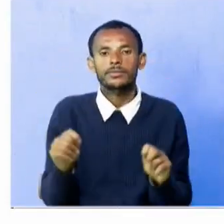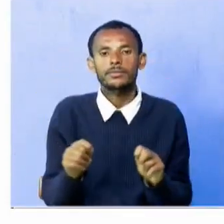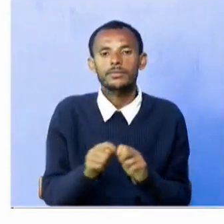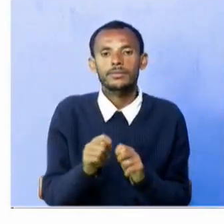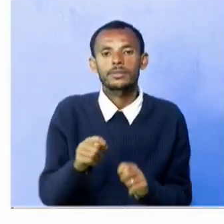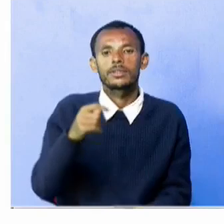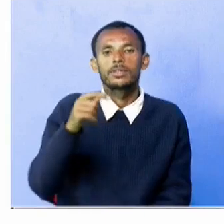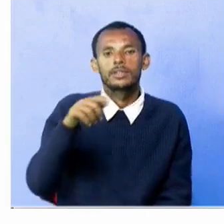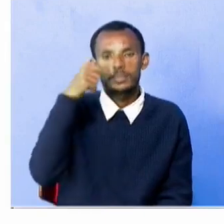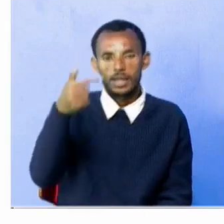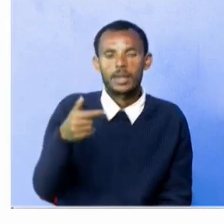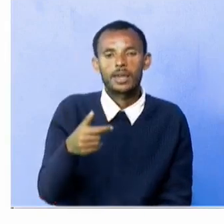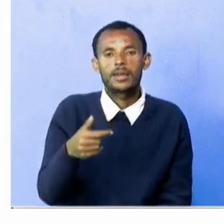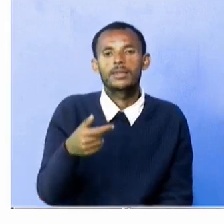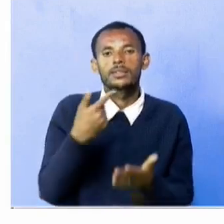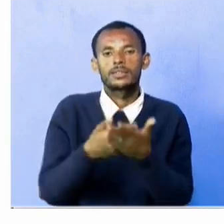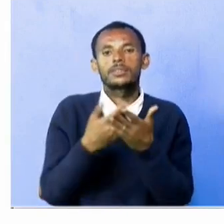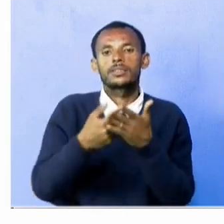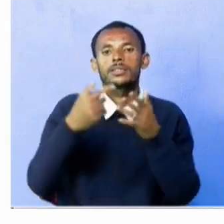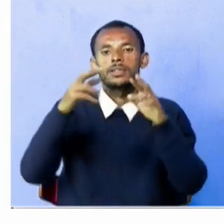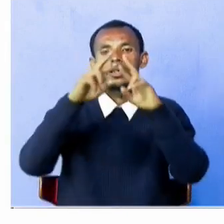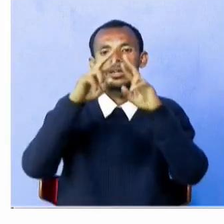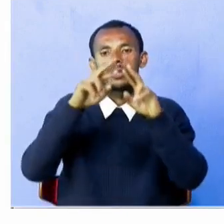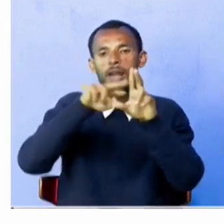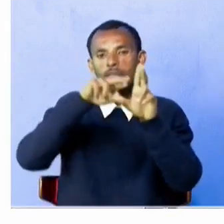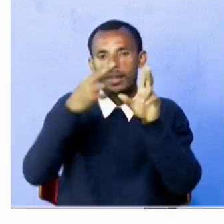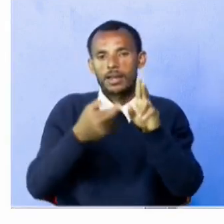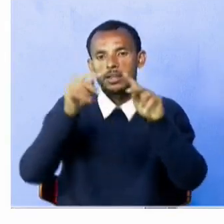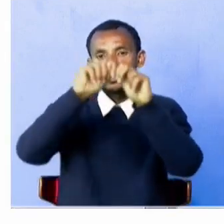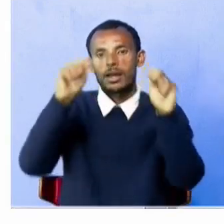say this is a right-angled triangle,